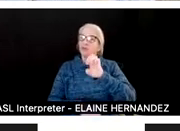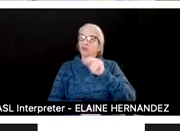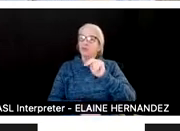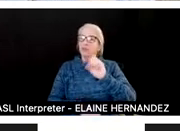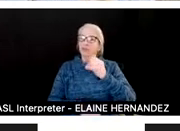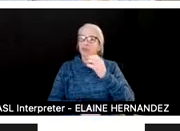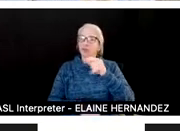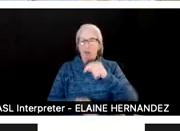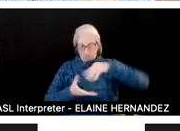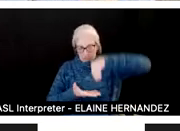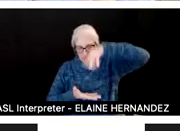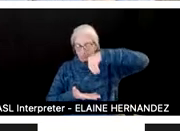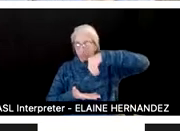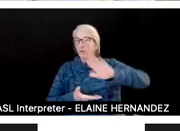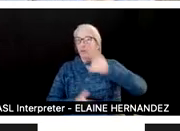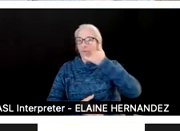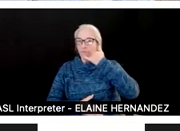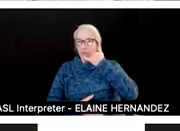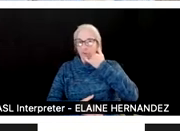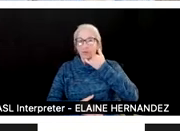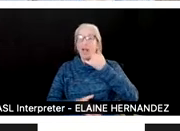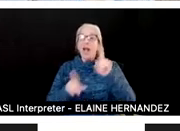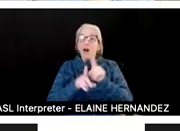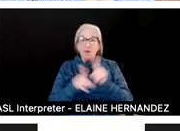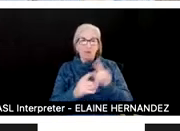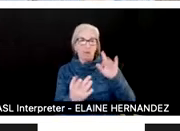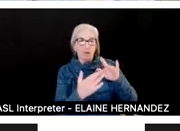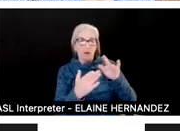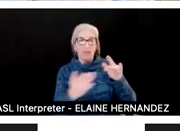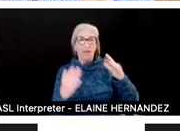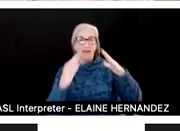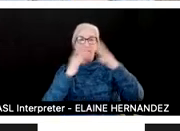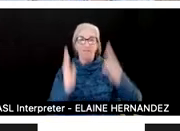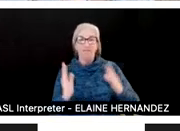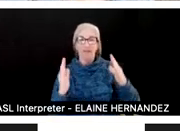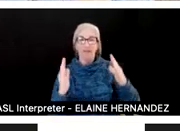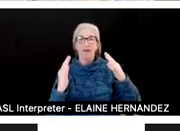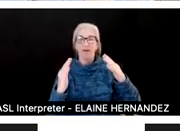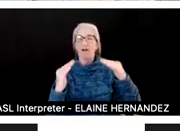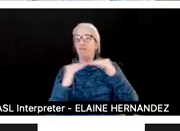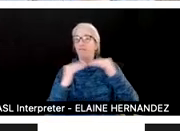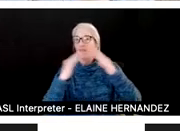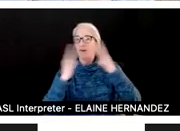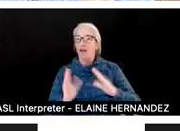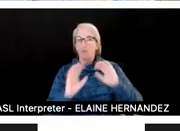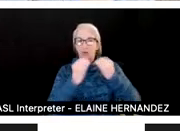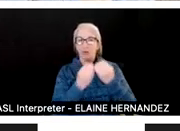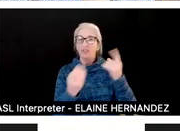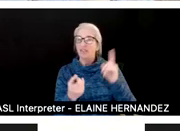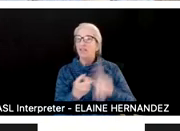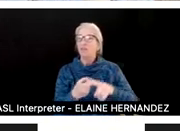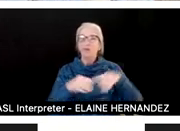contacting a fair housing organization to see about arranging a fair housing test. And I'm going to go into that a little later in